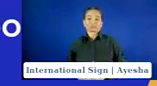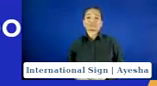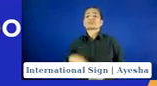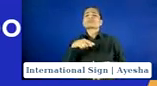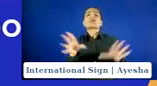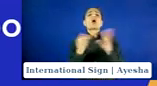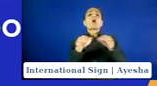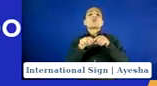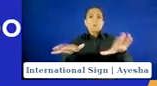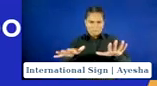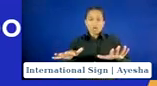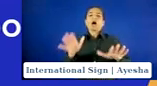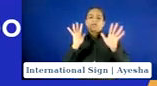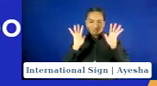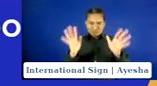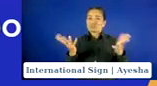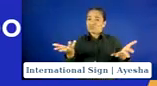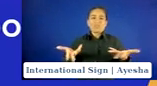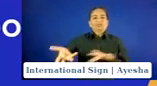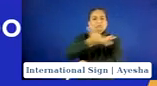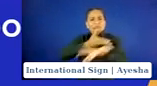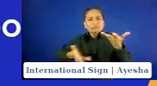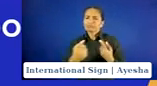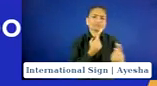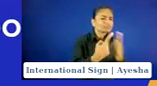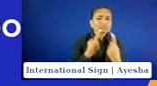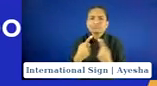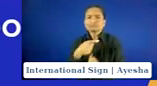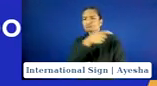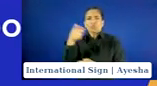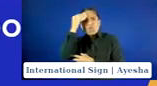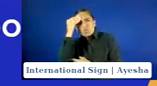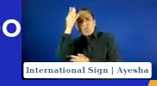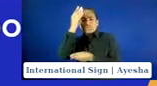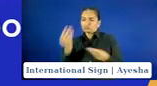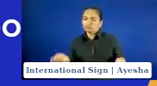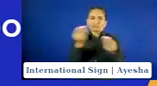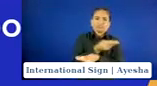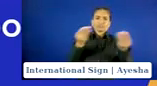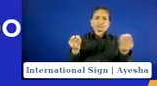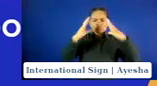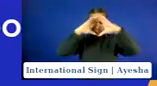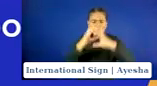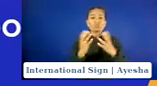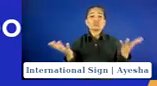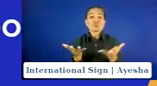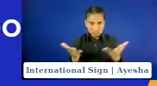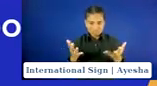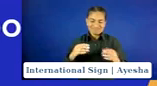knowledge exchange, concentrating on national and local implementation of global social protection